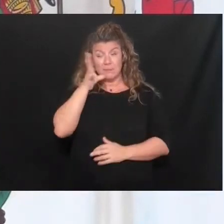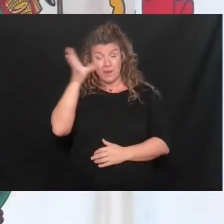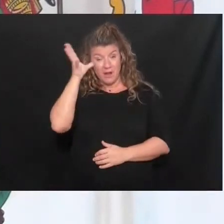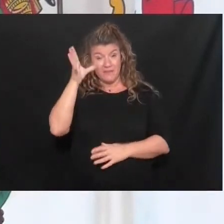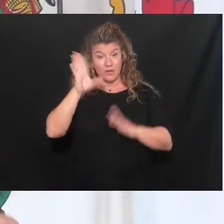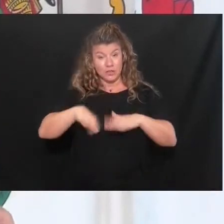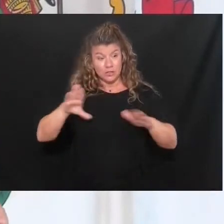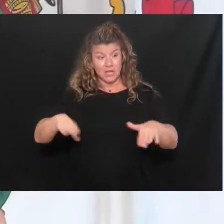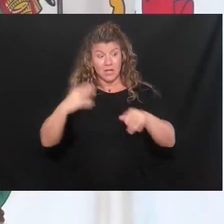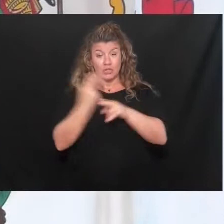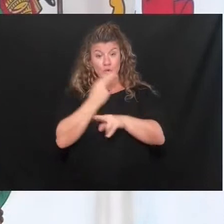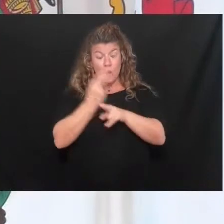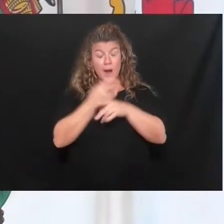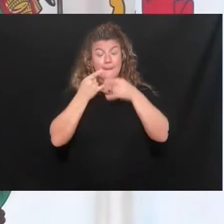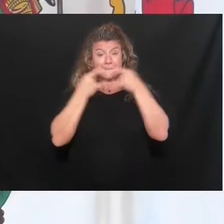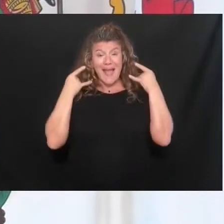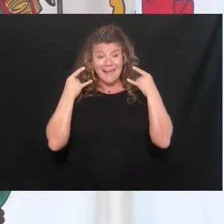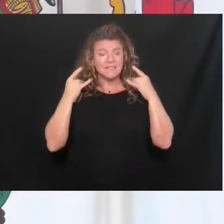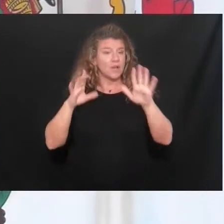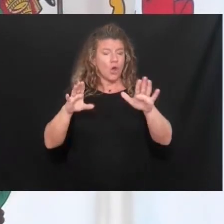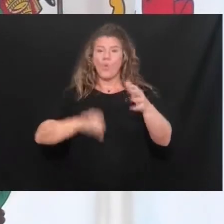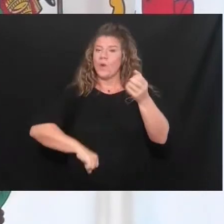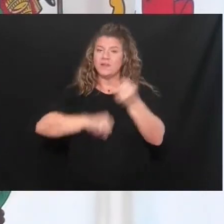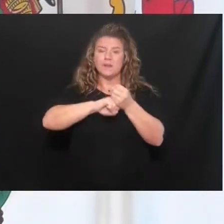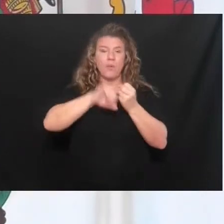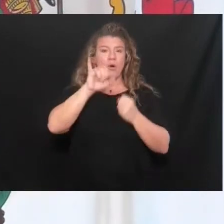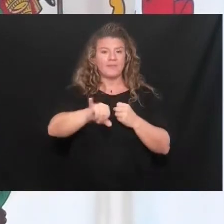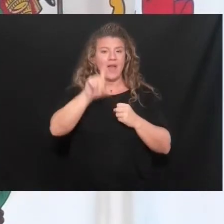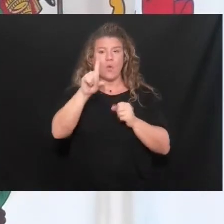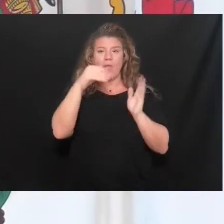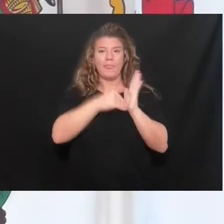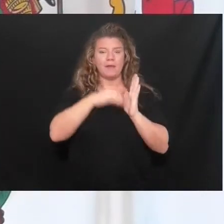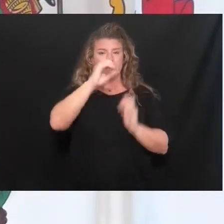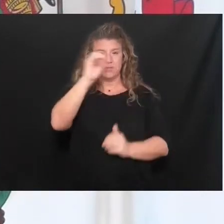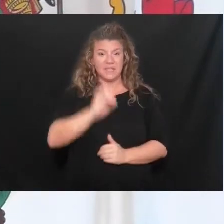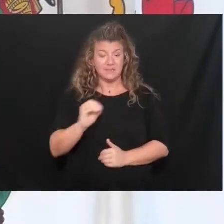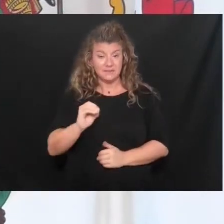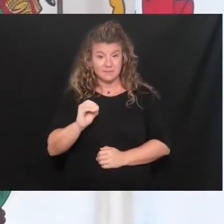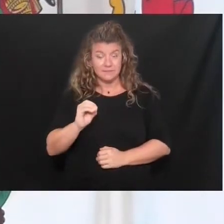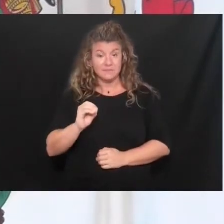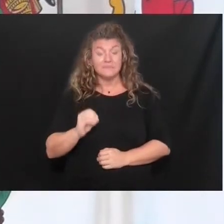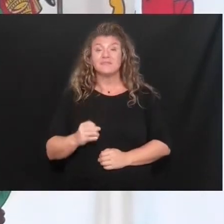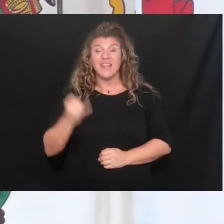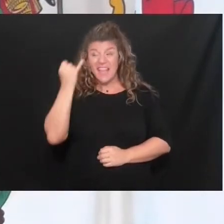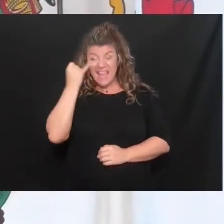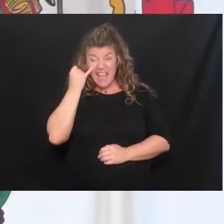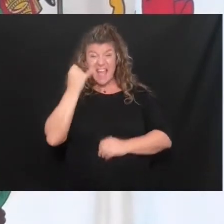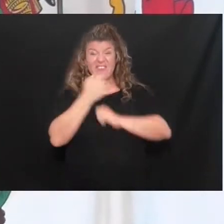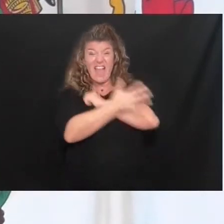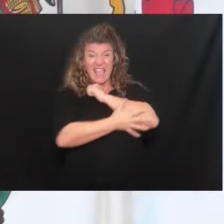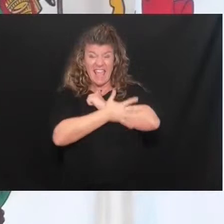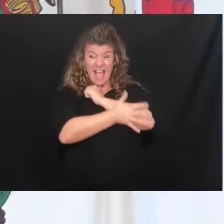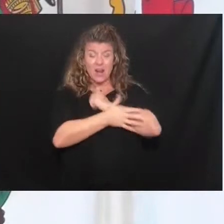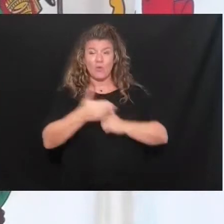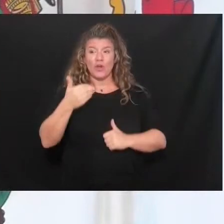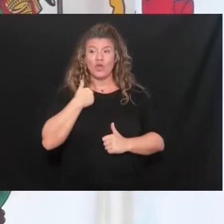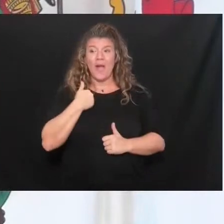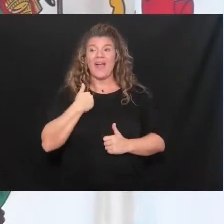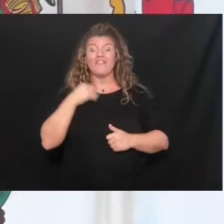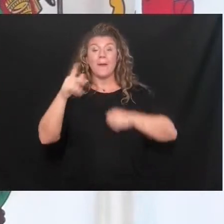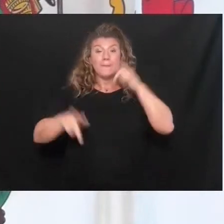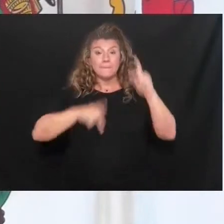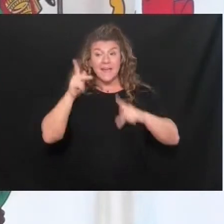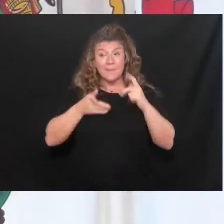to wear a mask, we absolutely support that 1,000%. If you, in a county where you've got boots on the